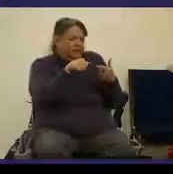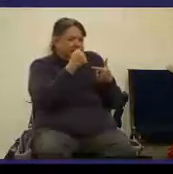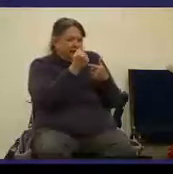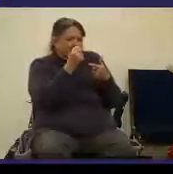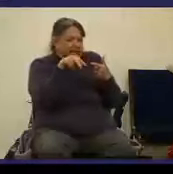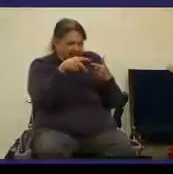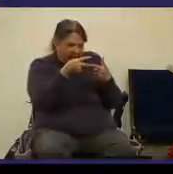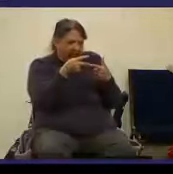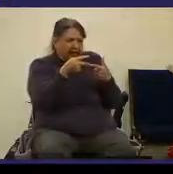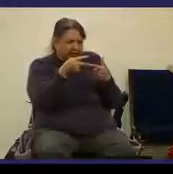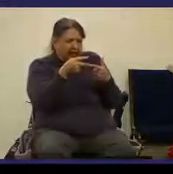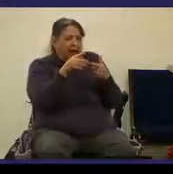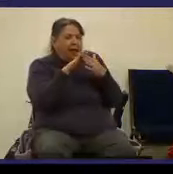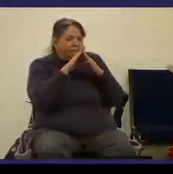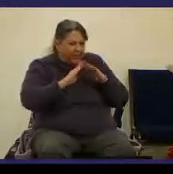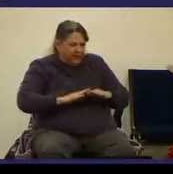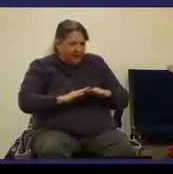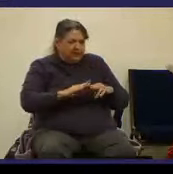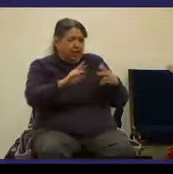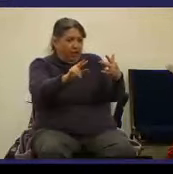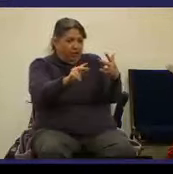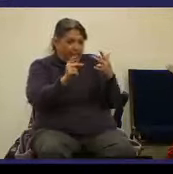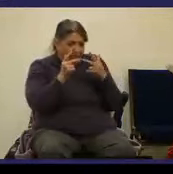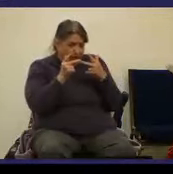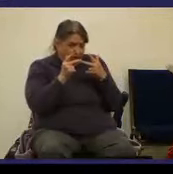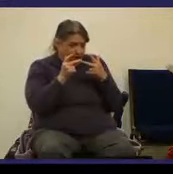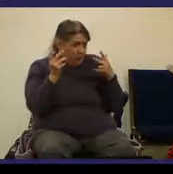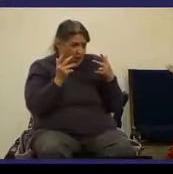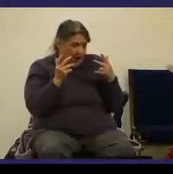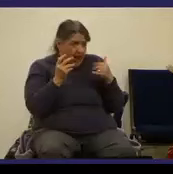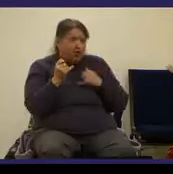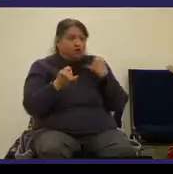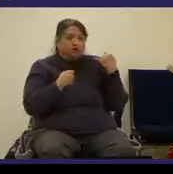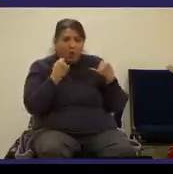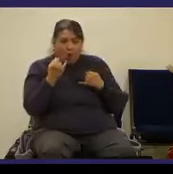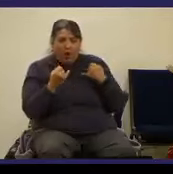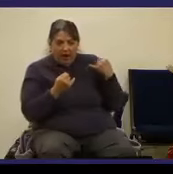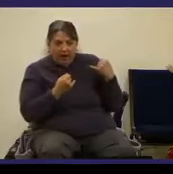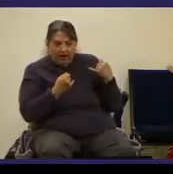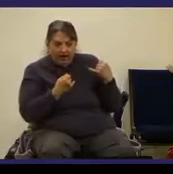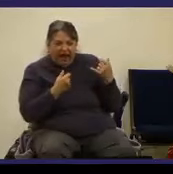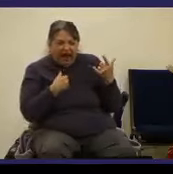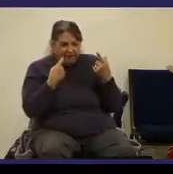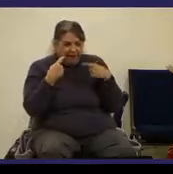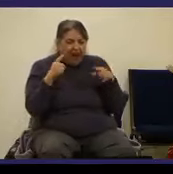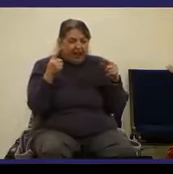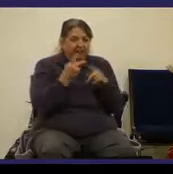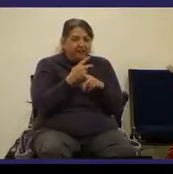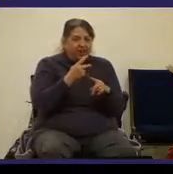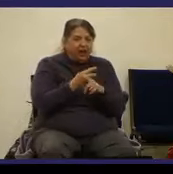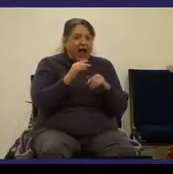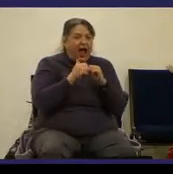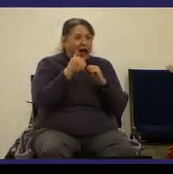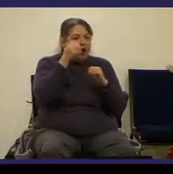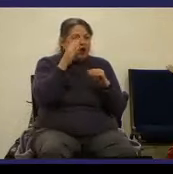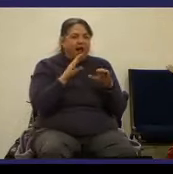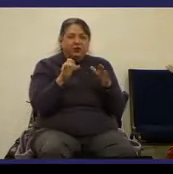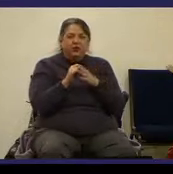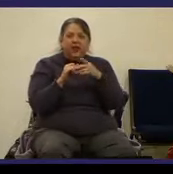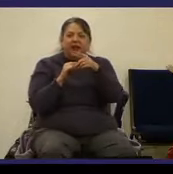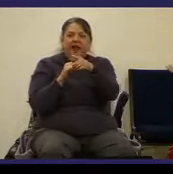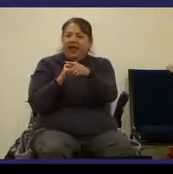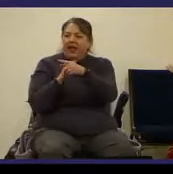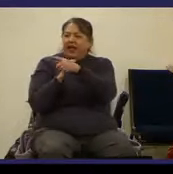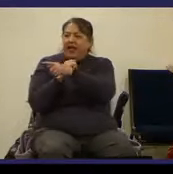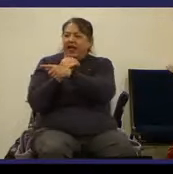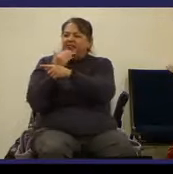going to bring a message on the third advent, because I finally figured out what God was doing. Thank you, Brother